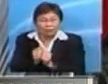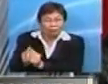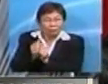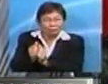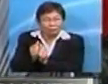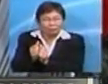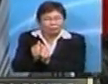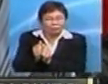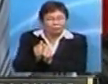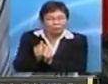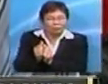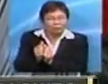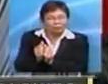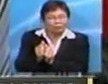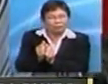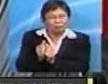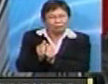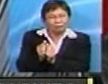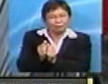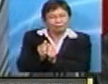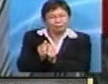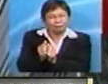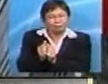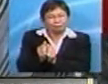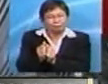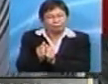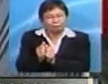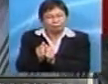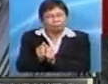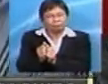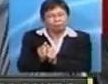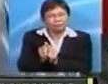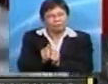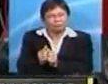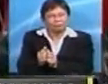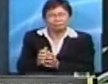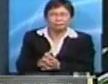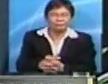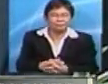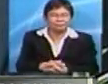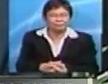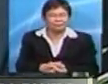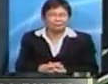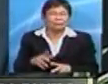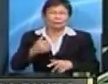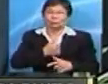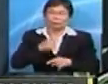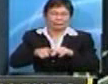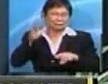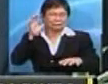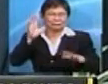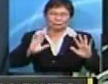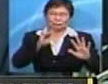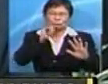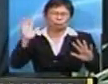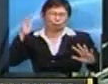This is goes by saying anyone is innocent until proven guilty. Thank you, sir. Can you answer? Let